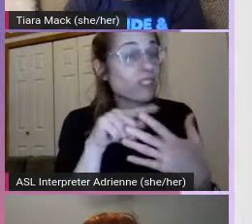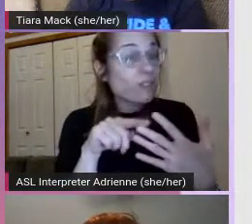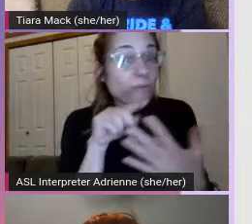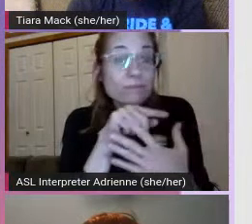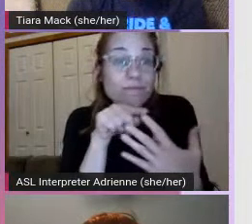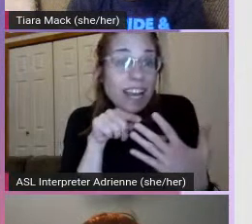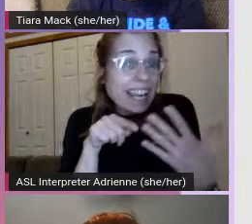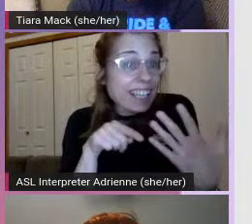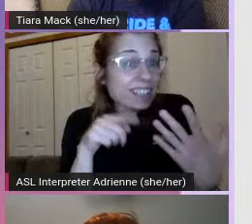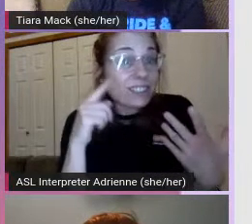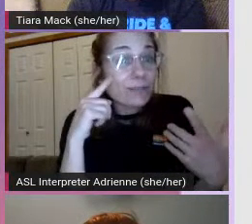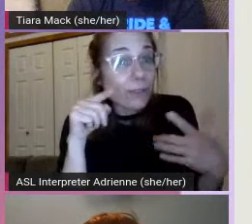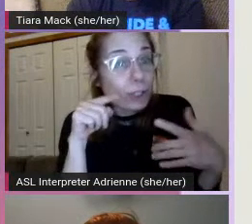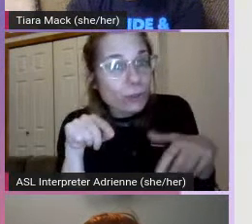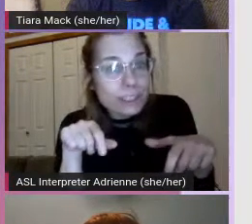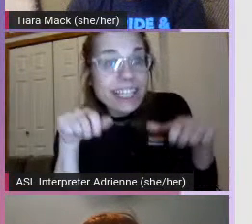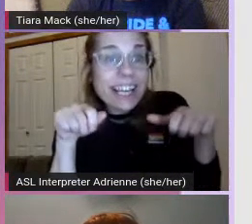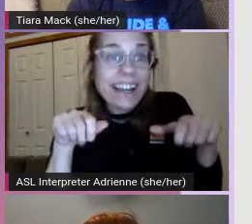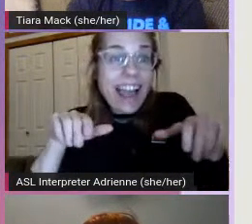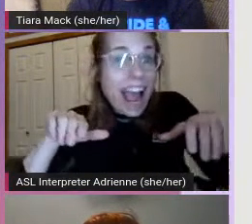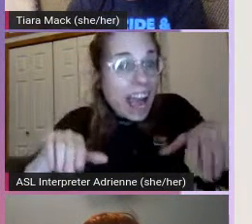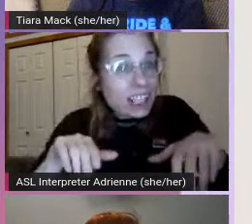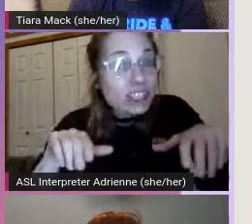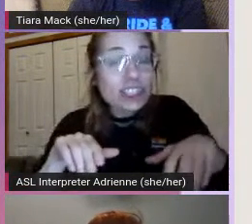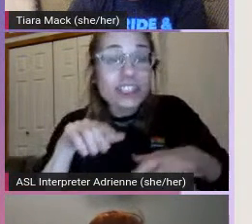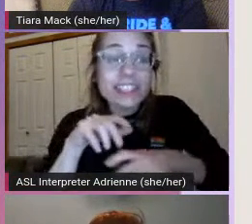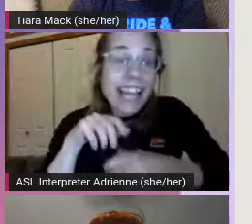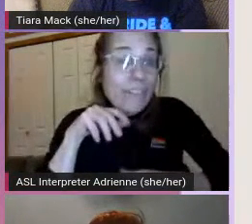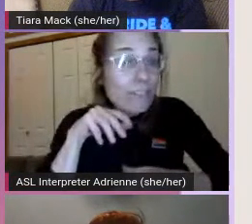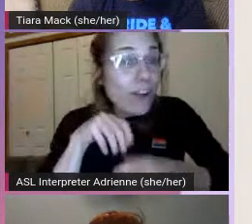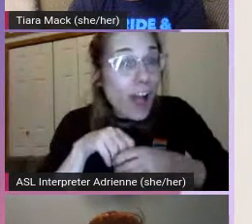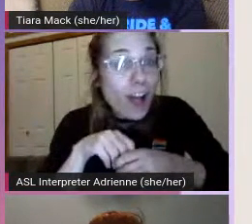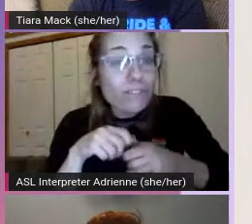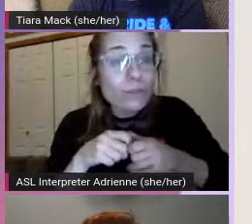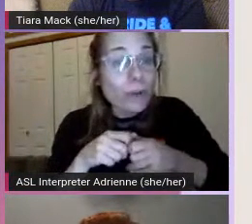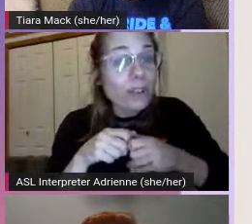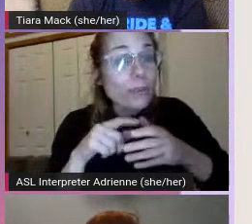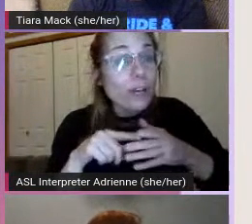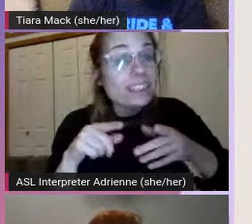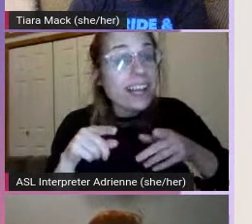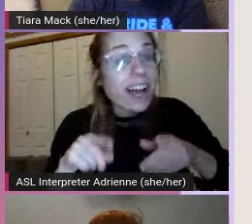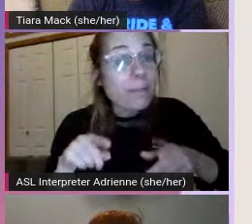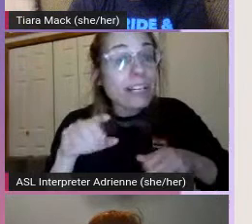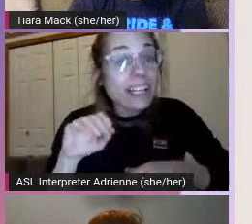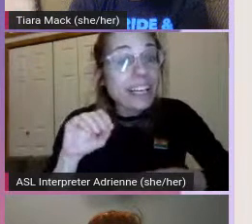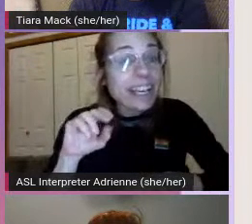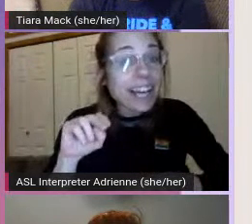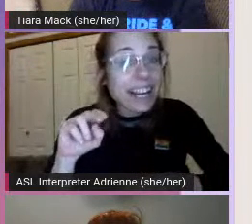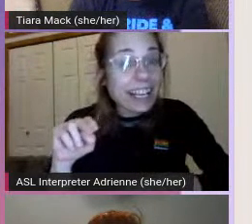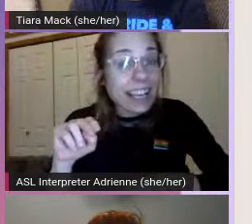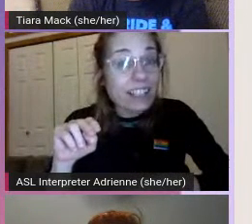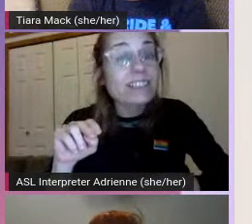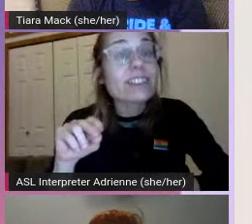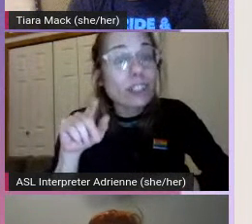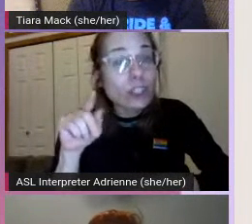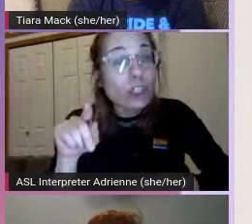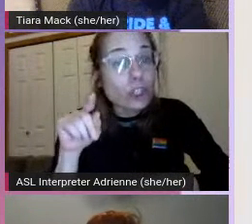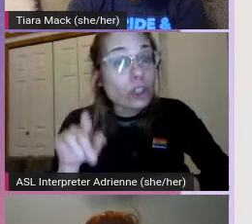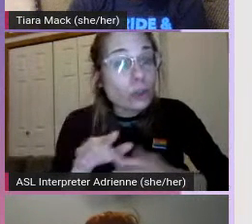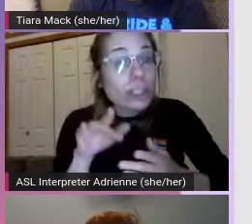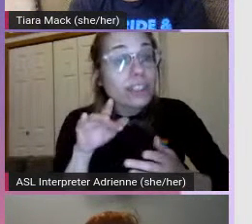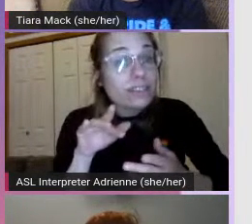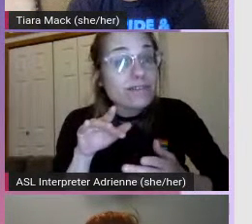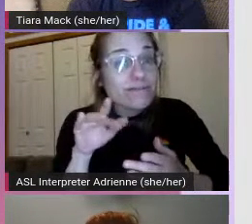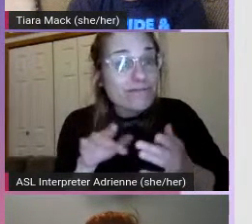involved in what's happening in Connecticut. You can contact your legislators by following this bit.ly link,